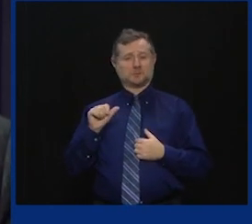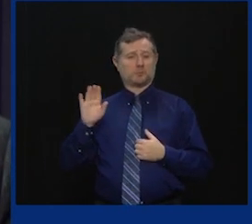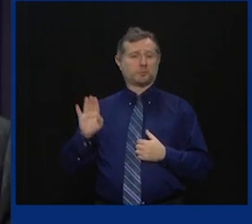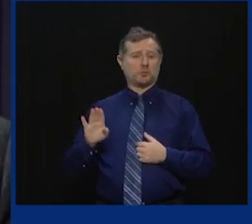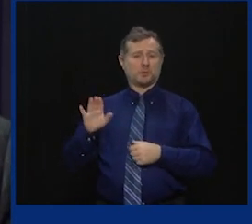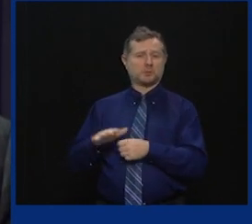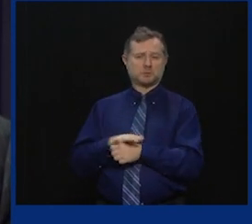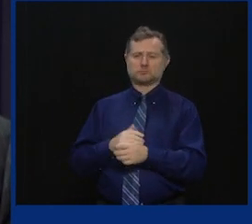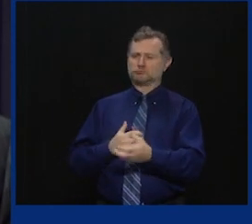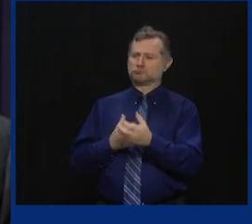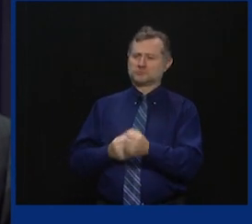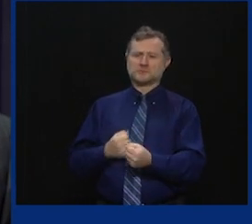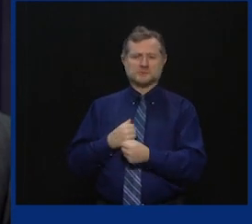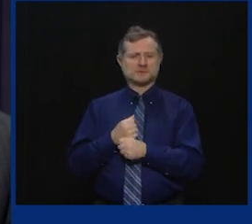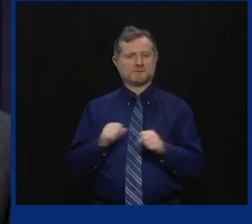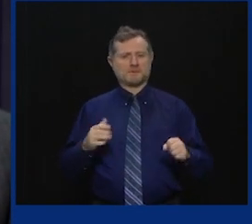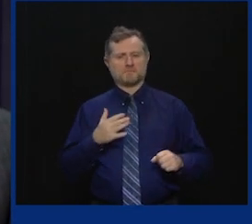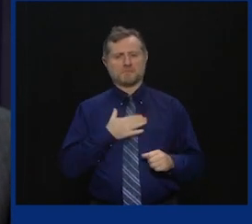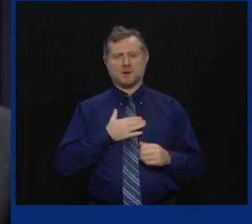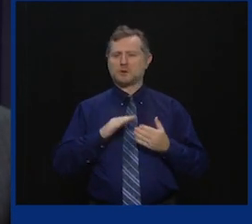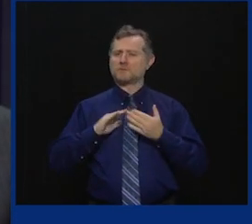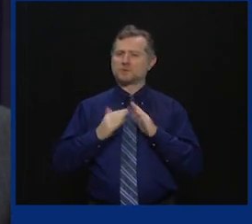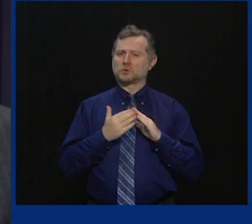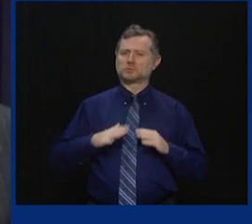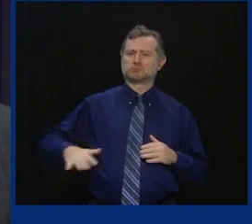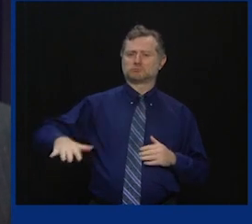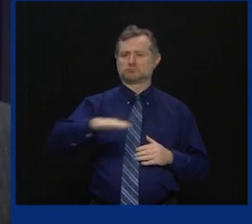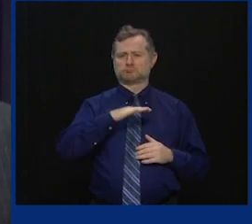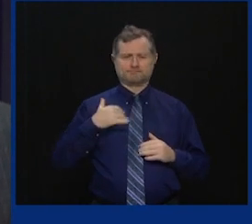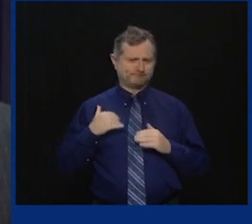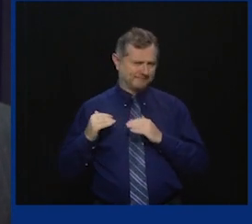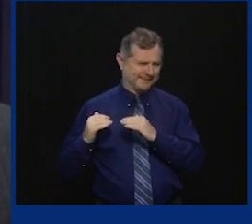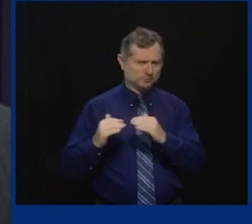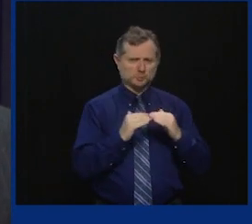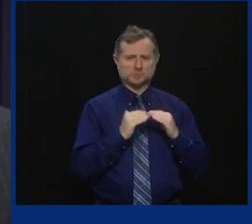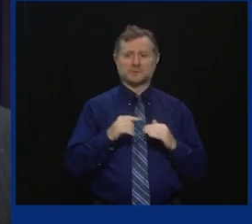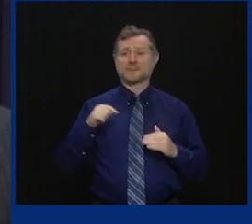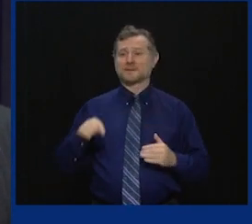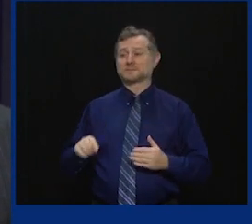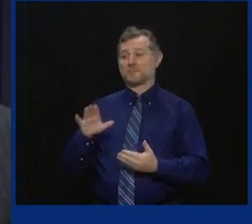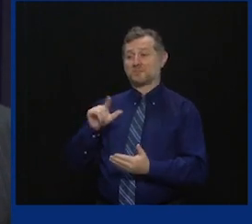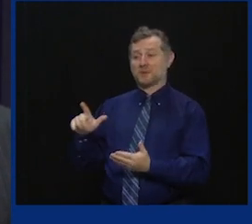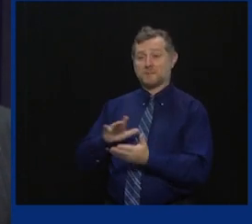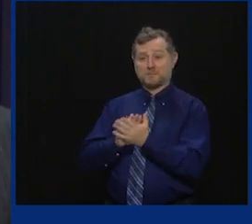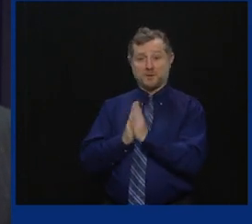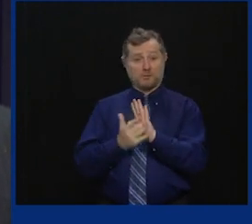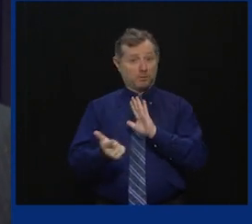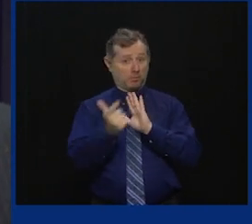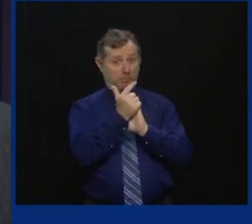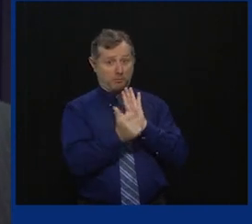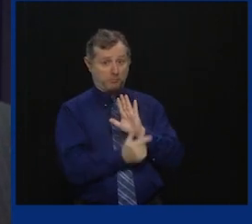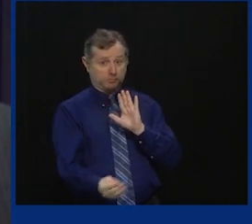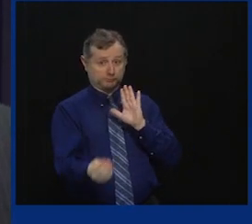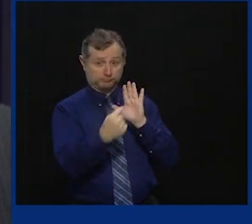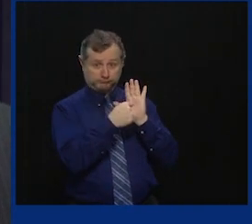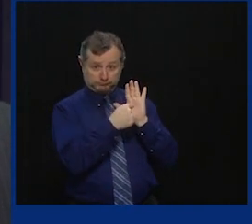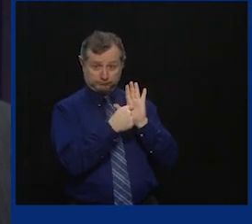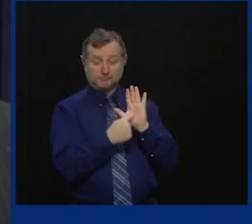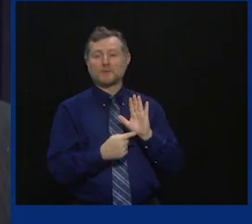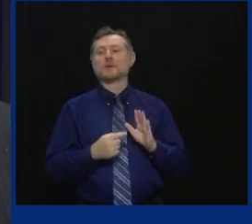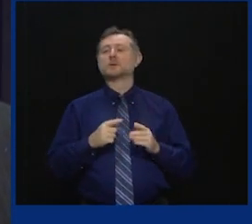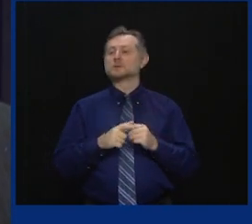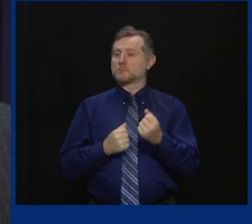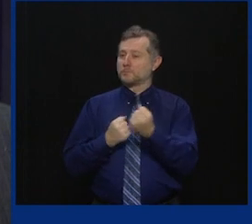also fairness, that this bill has been signed into law. To the sponsors, congratulations. It's a good